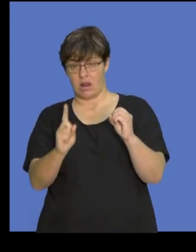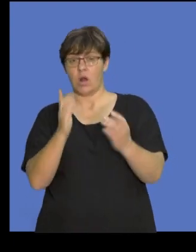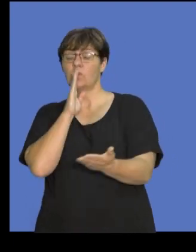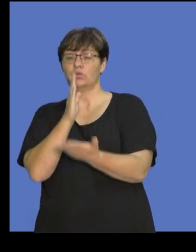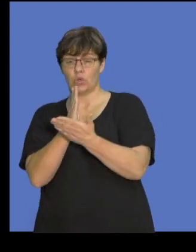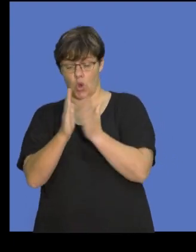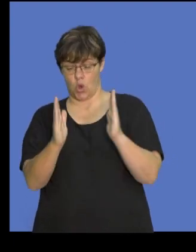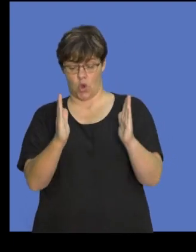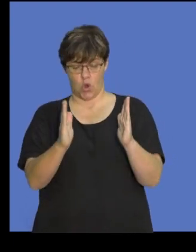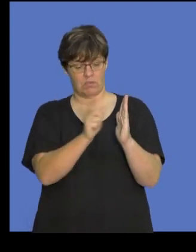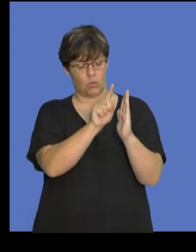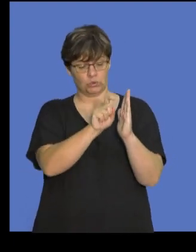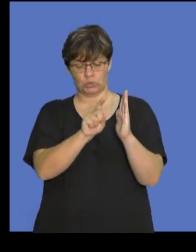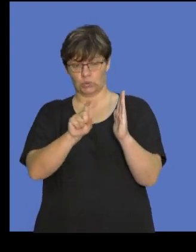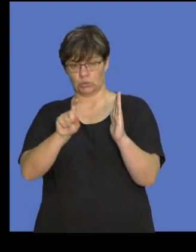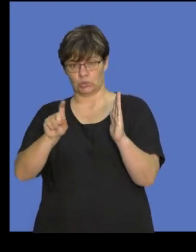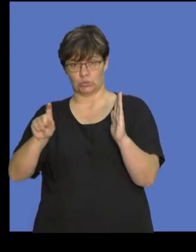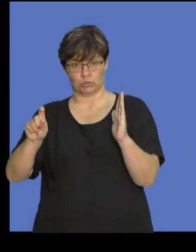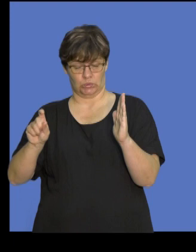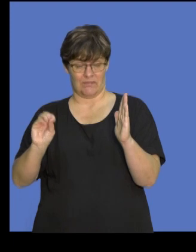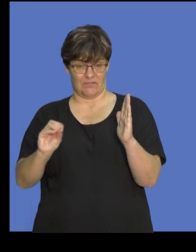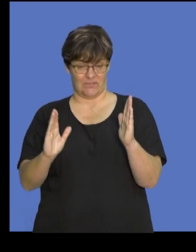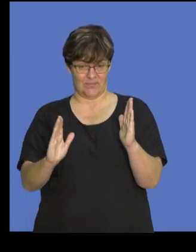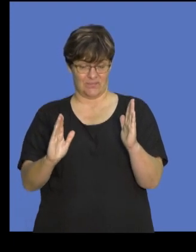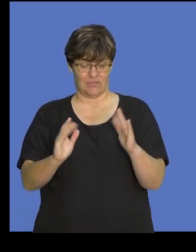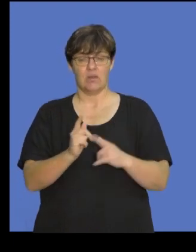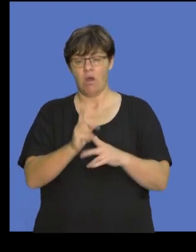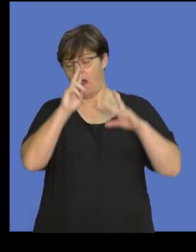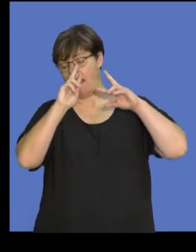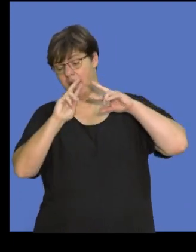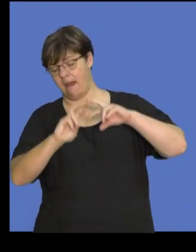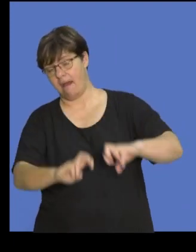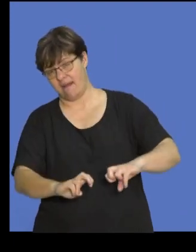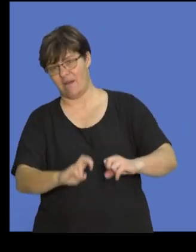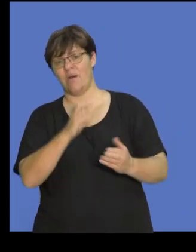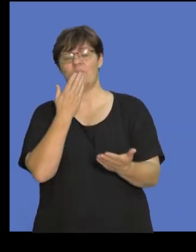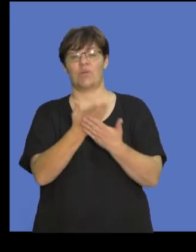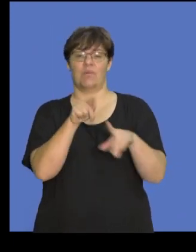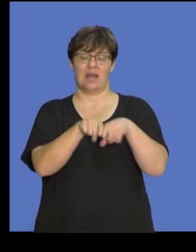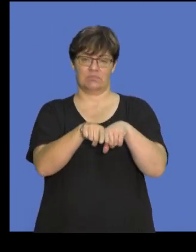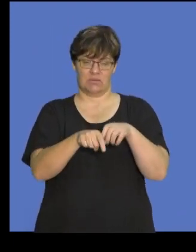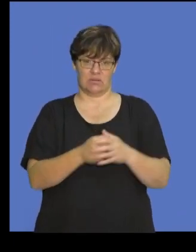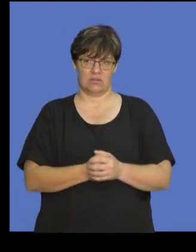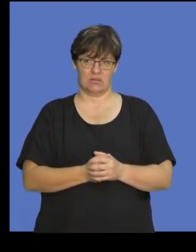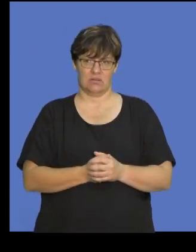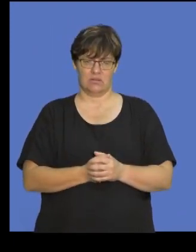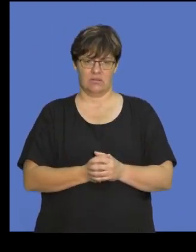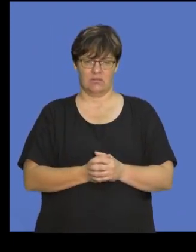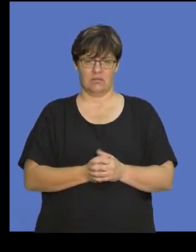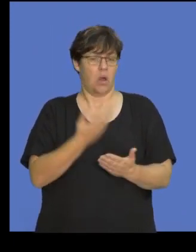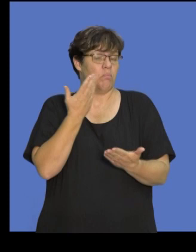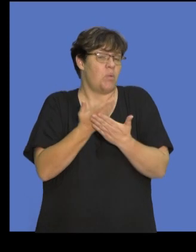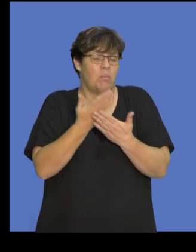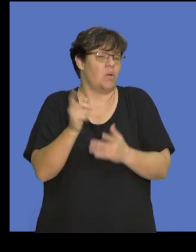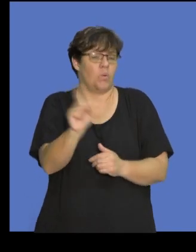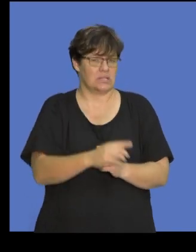the certain, there's a whole lot of question marks. And that's where we explore in probability experiments. So